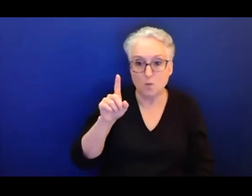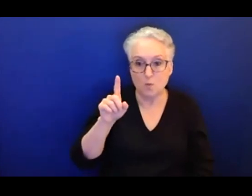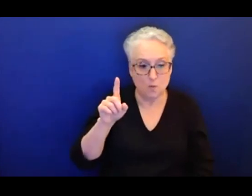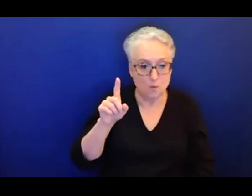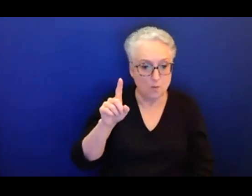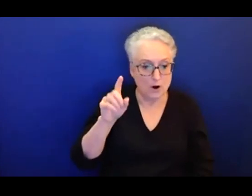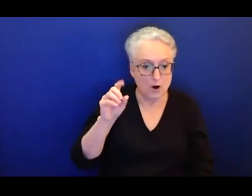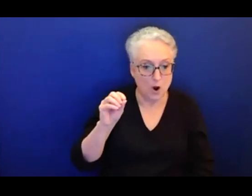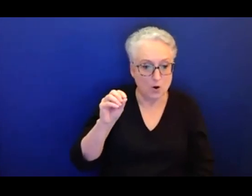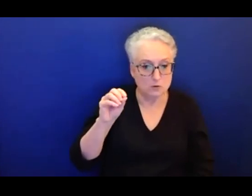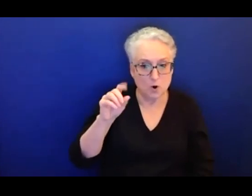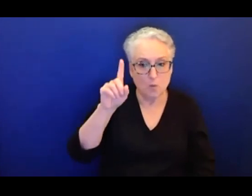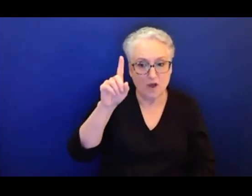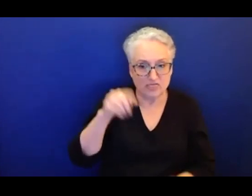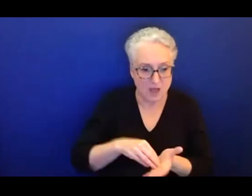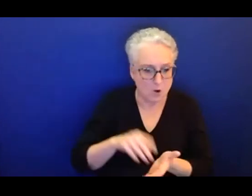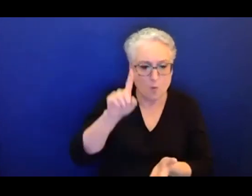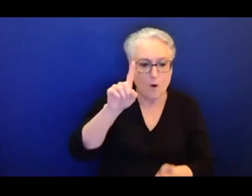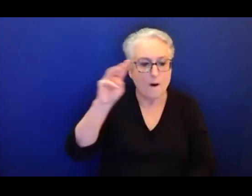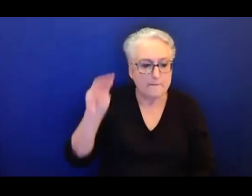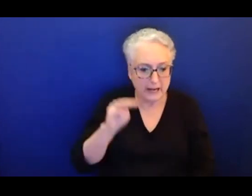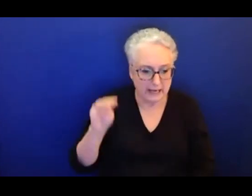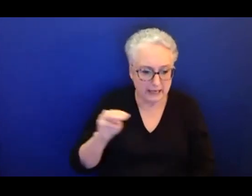$102,981, or